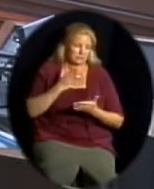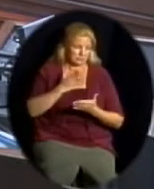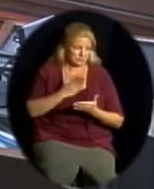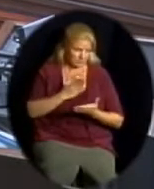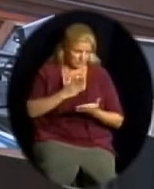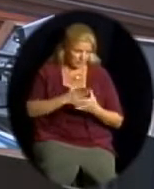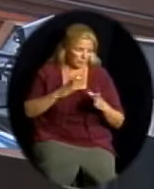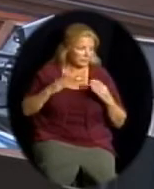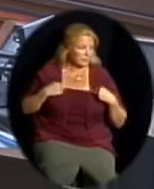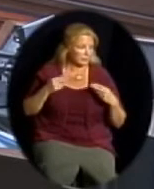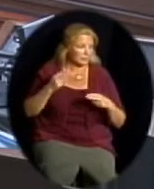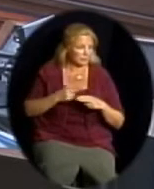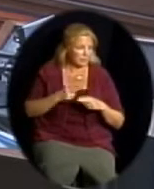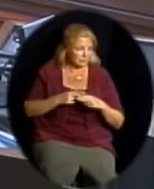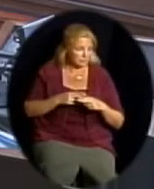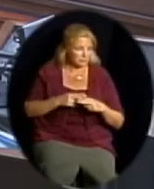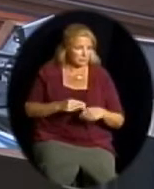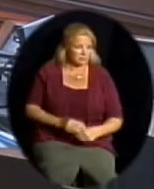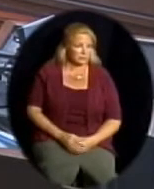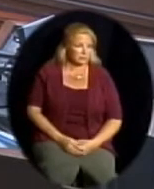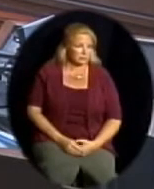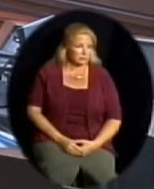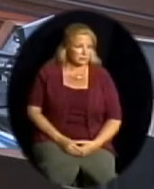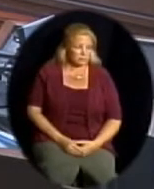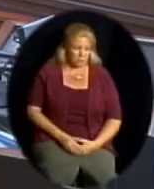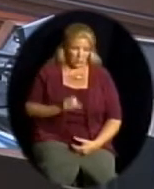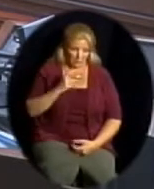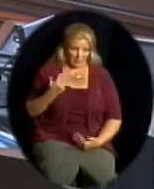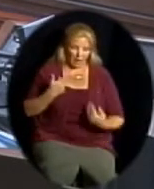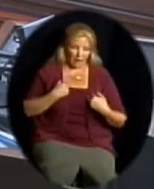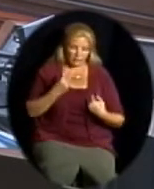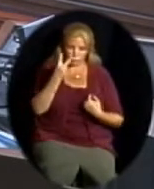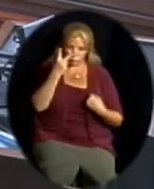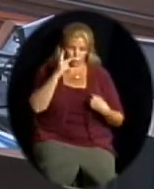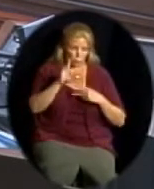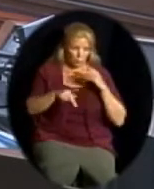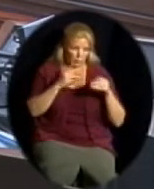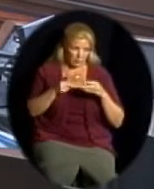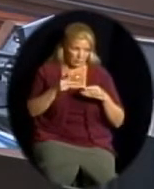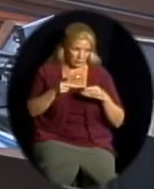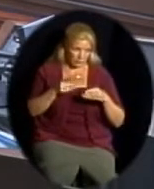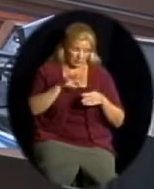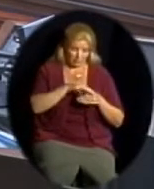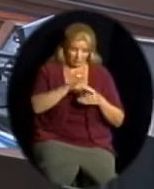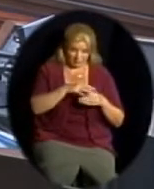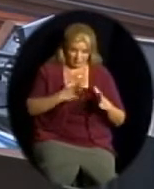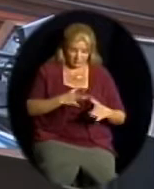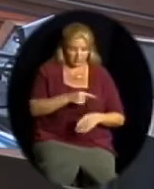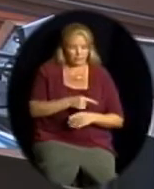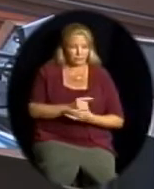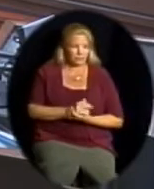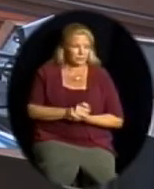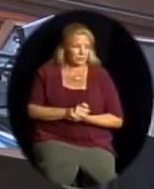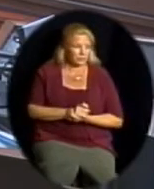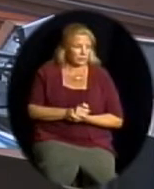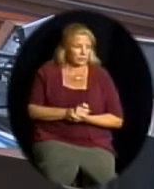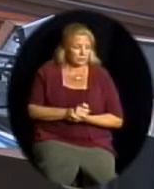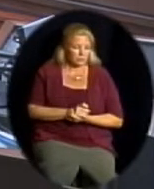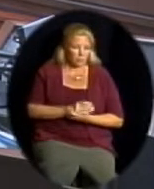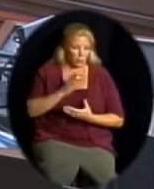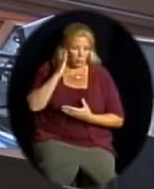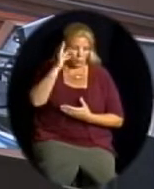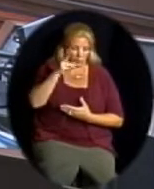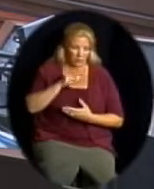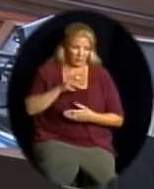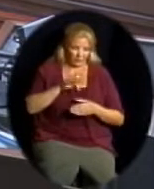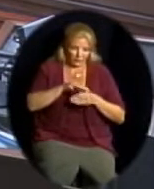ceased. To my understanding, now since we have 2 nominees, that Mrs. Carpenter will record a vote, and I ask you to speak the name